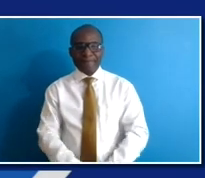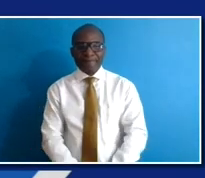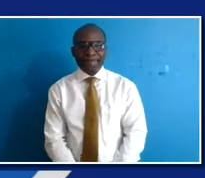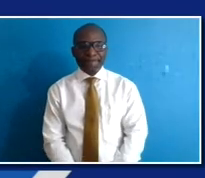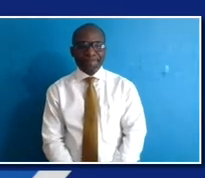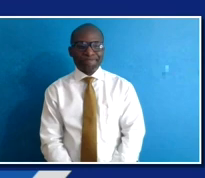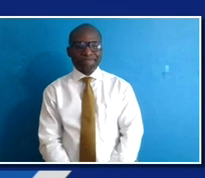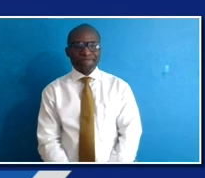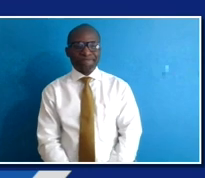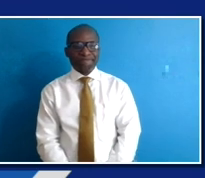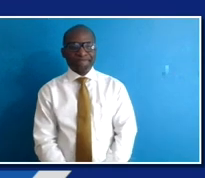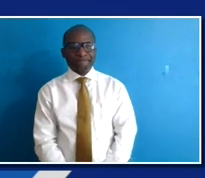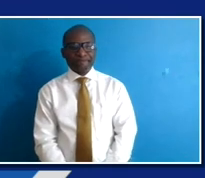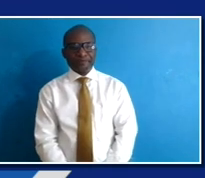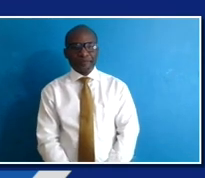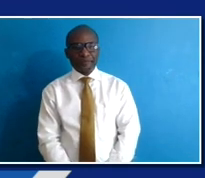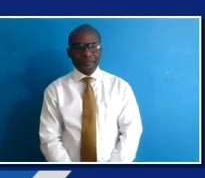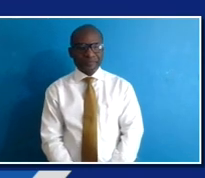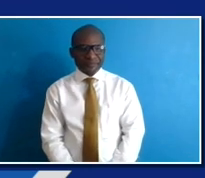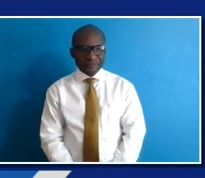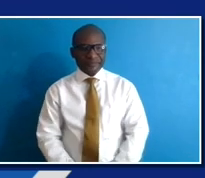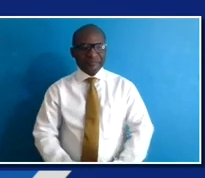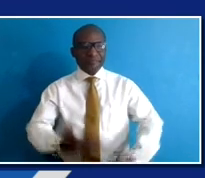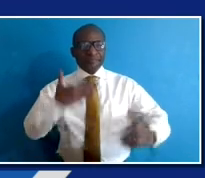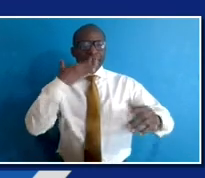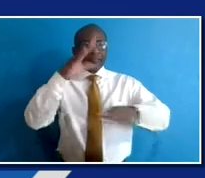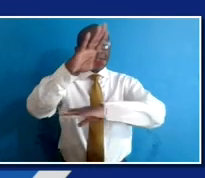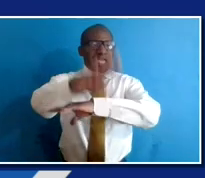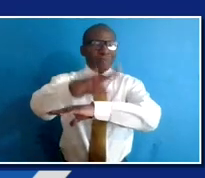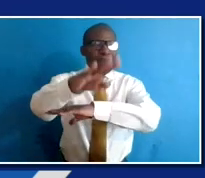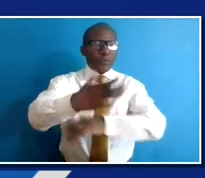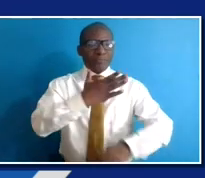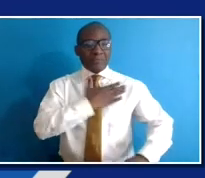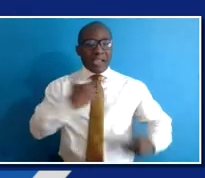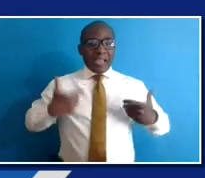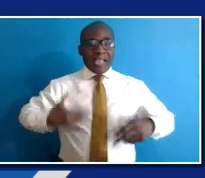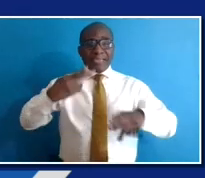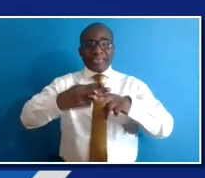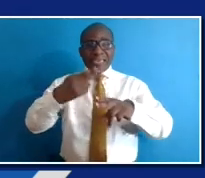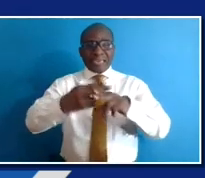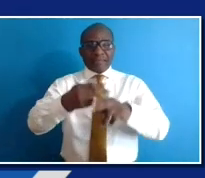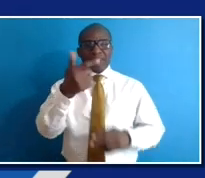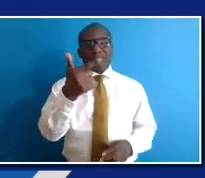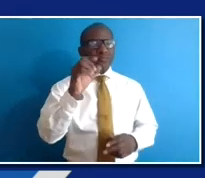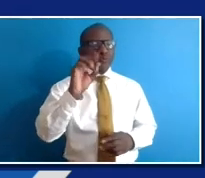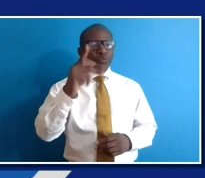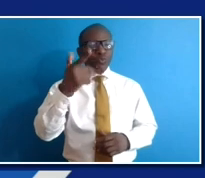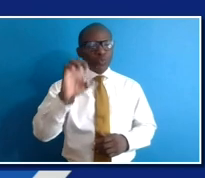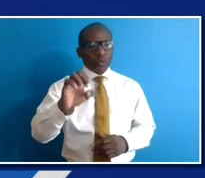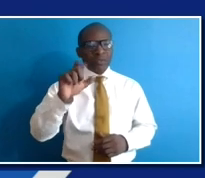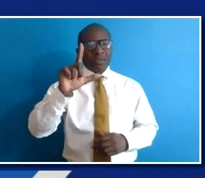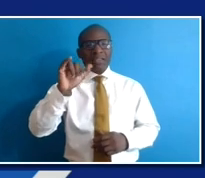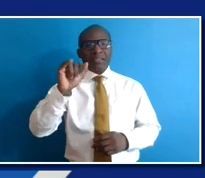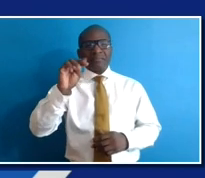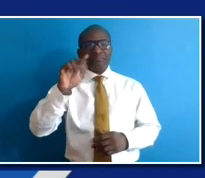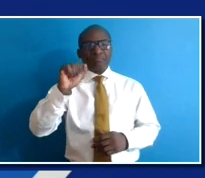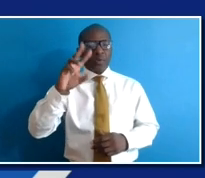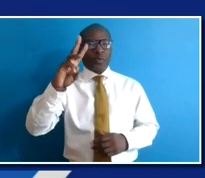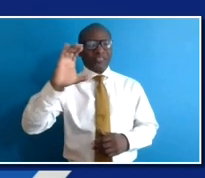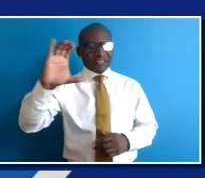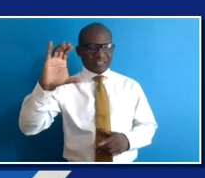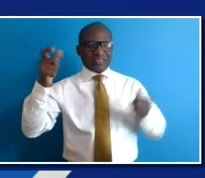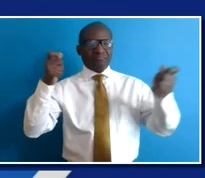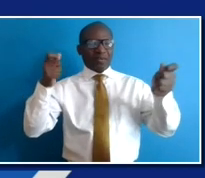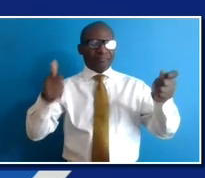Good afternoon, I'm George Latimer, Westchester County Executive. Welcome to Kensico Dam Plaza in Valhalla. You see behind me the fabulous construct